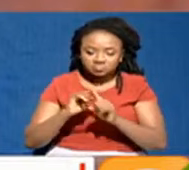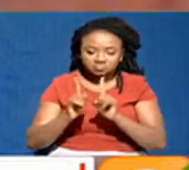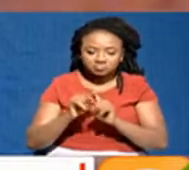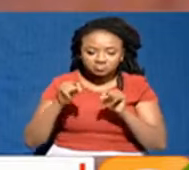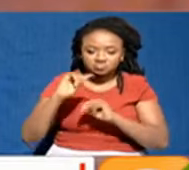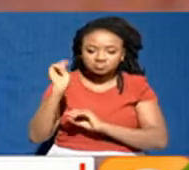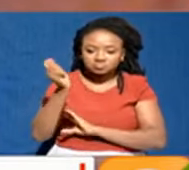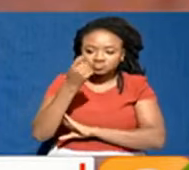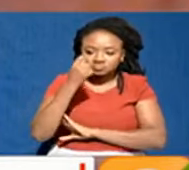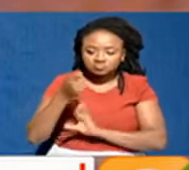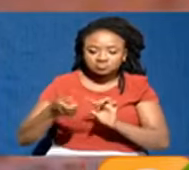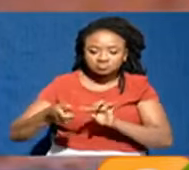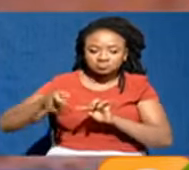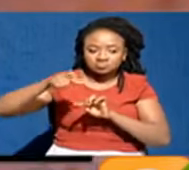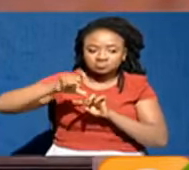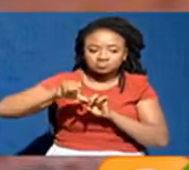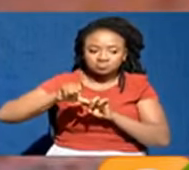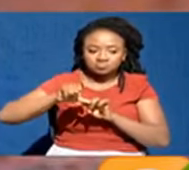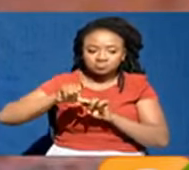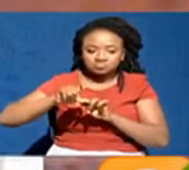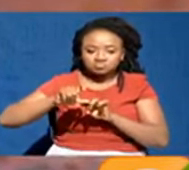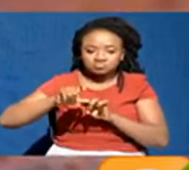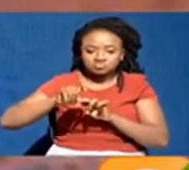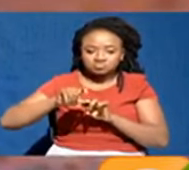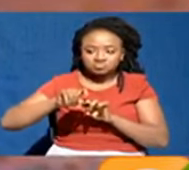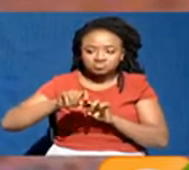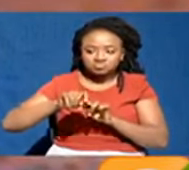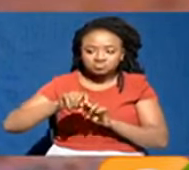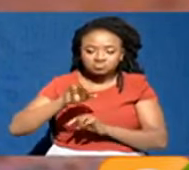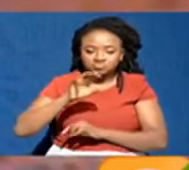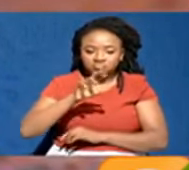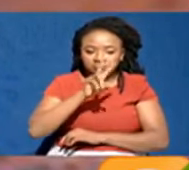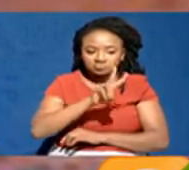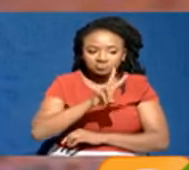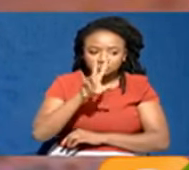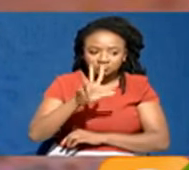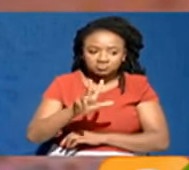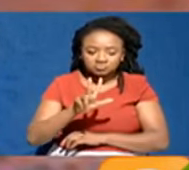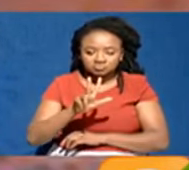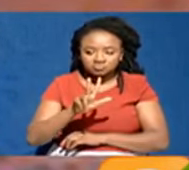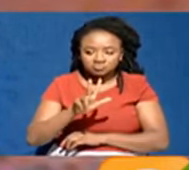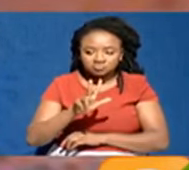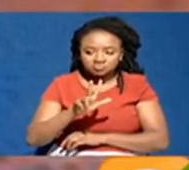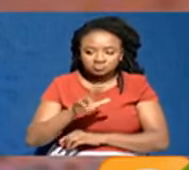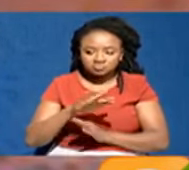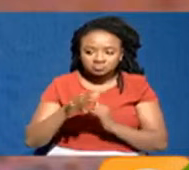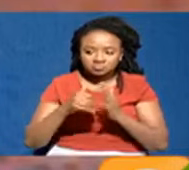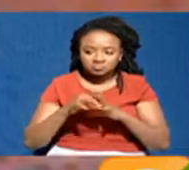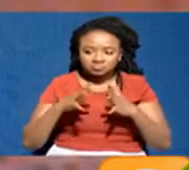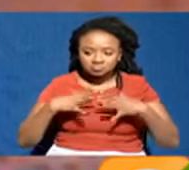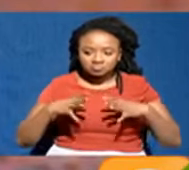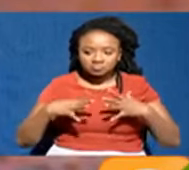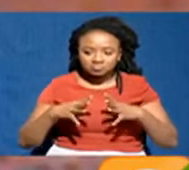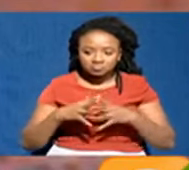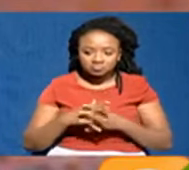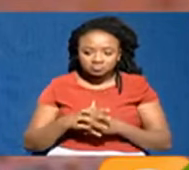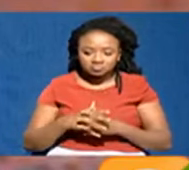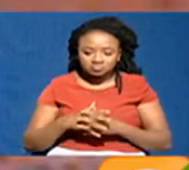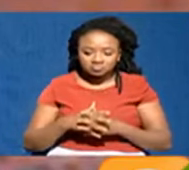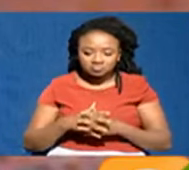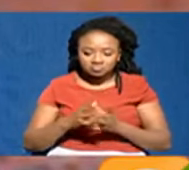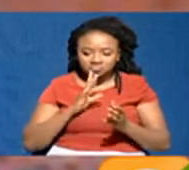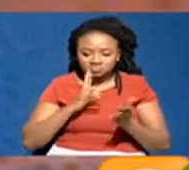Kenya increased from 23 for every 100,000 population in the last Global Status report